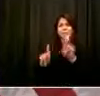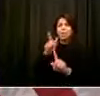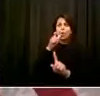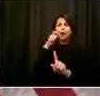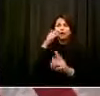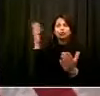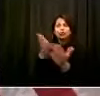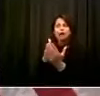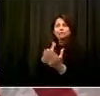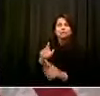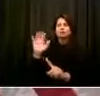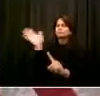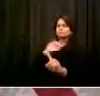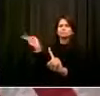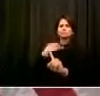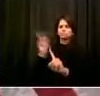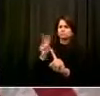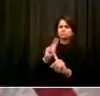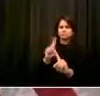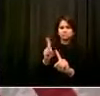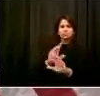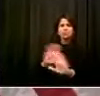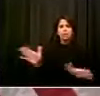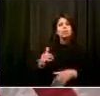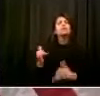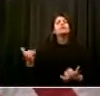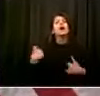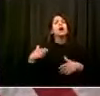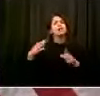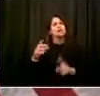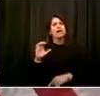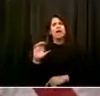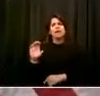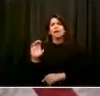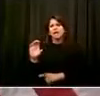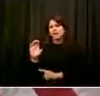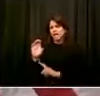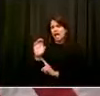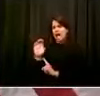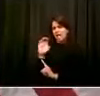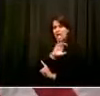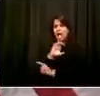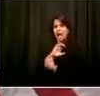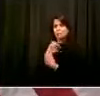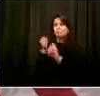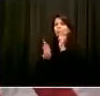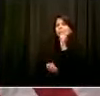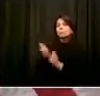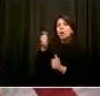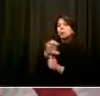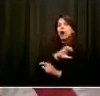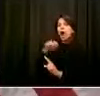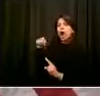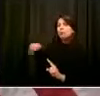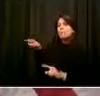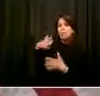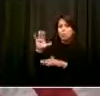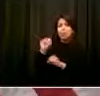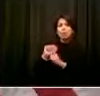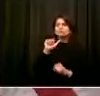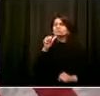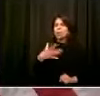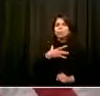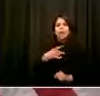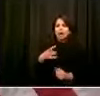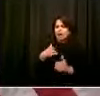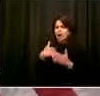you know, deeply away from Stop and Frisk, no, crime was still noticeably higher than where we are now. Remember that